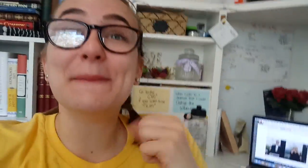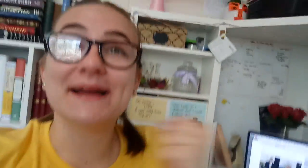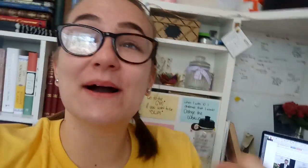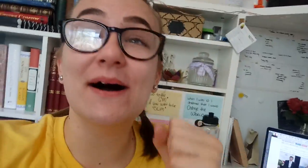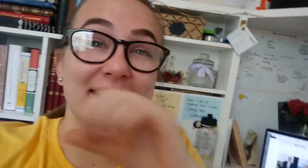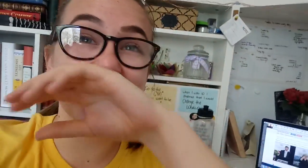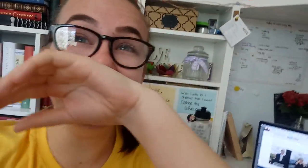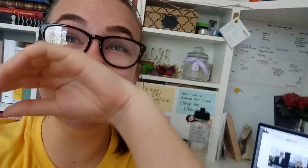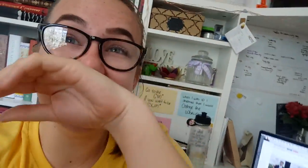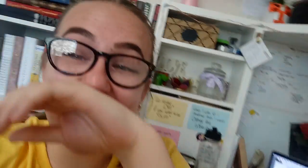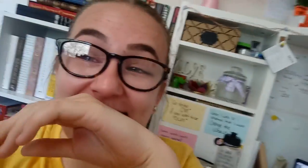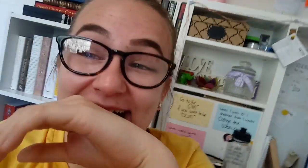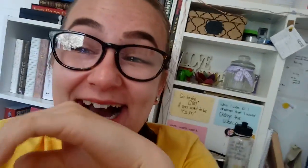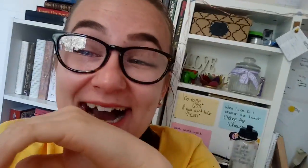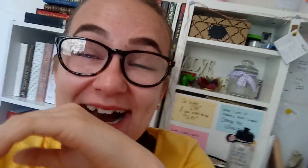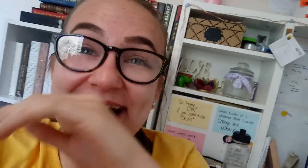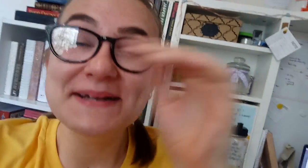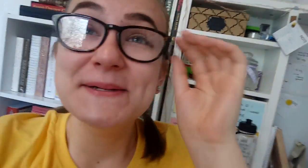Oh my god.